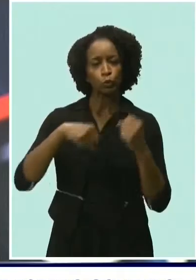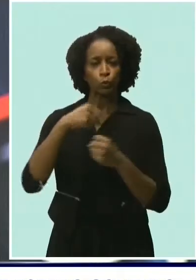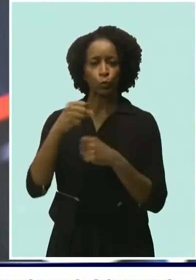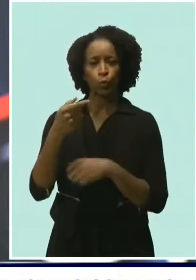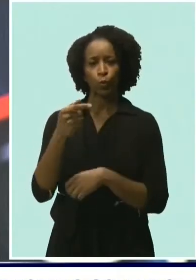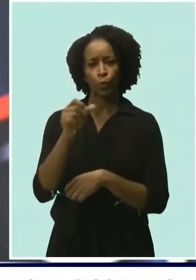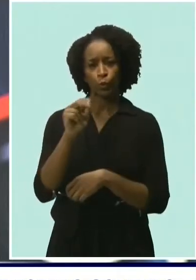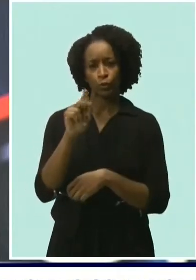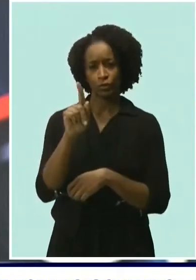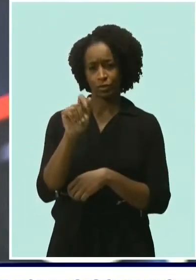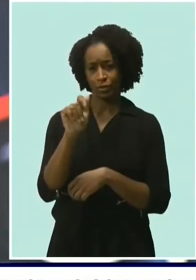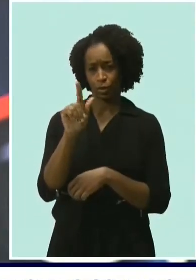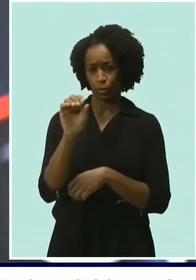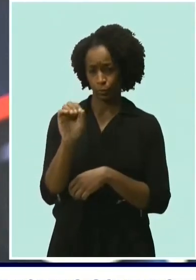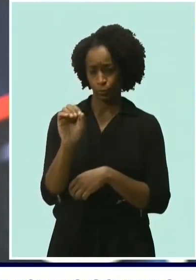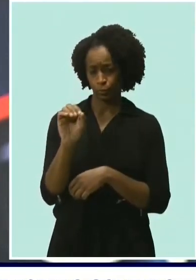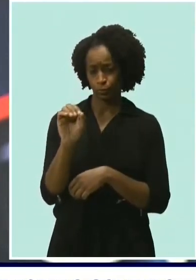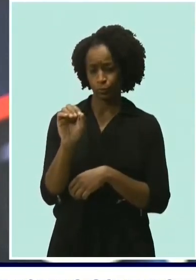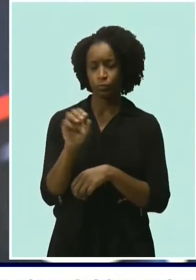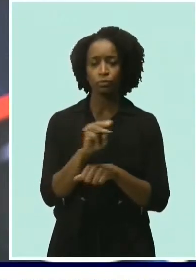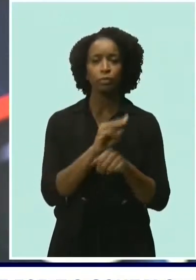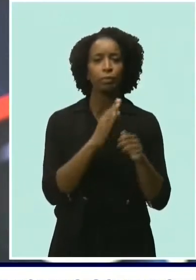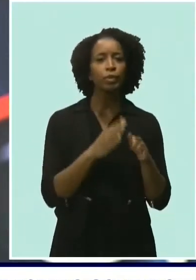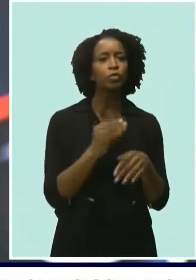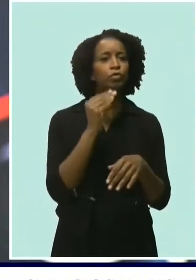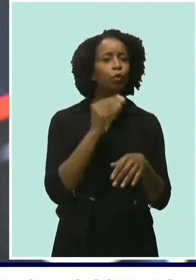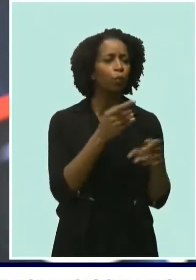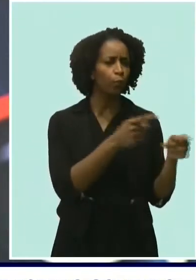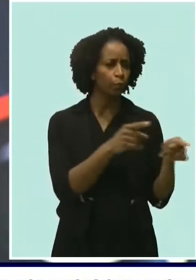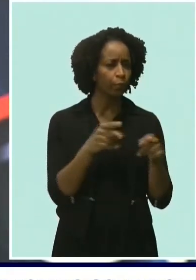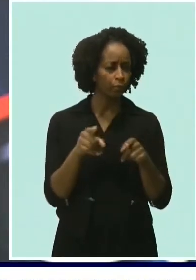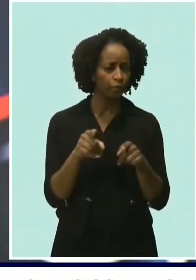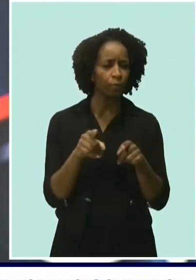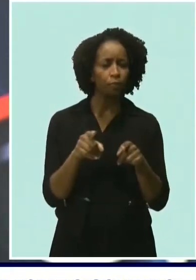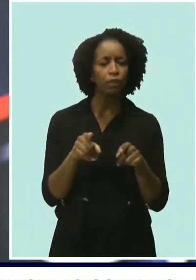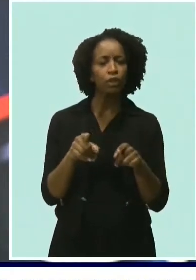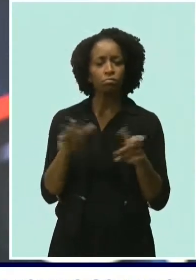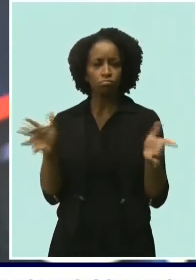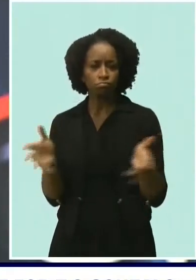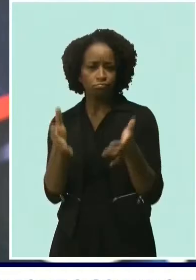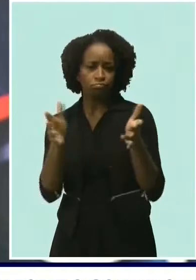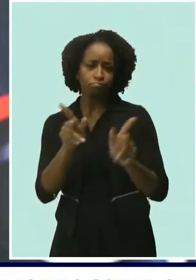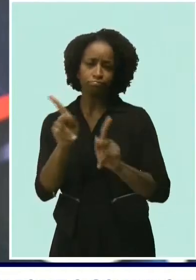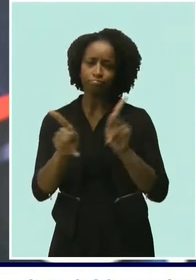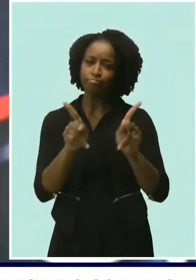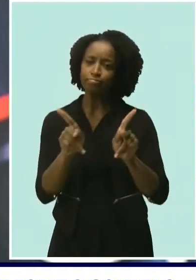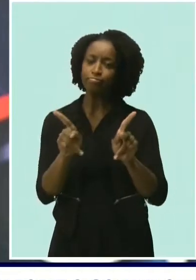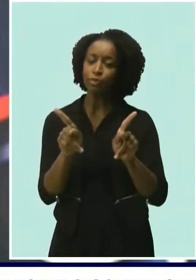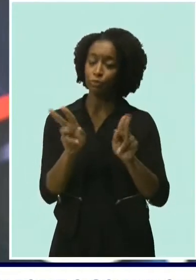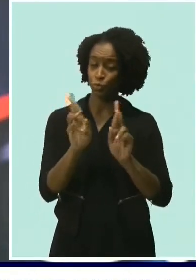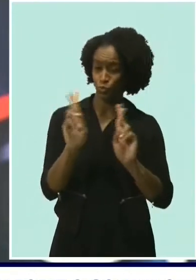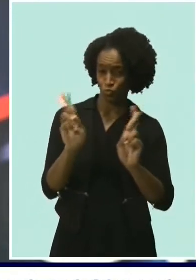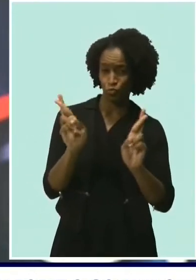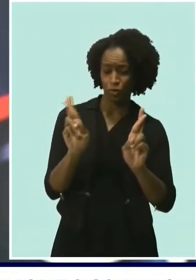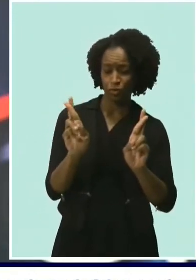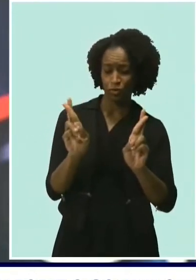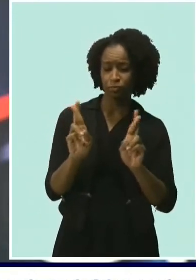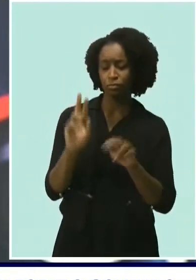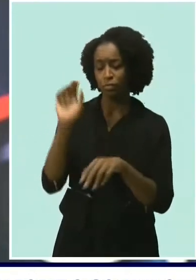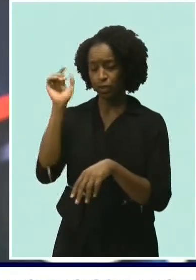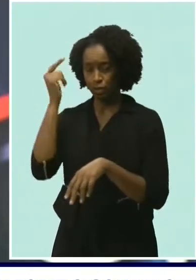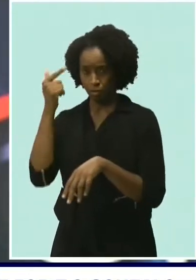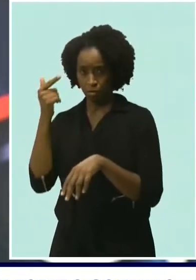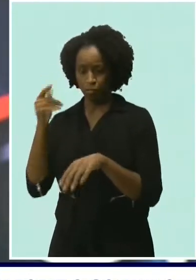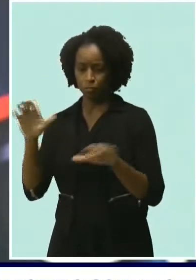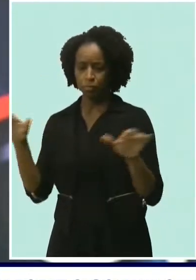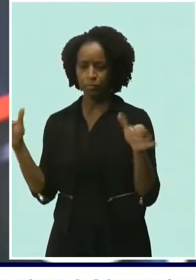Minister of Home Affairs, Wilfred Abrams, is calling on Barbadians to take the necessary precautions. Government officials met with all stakeholders in the